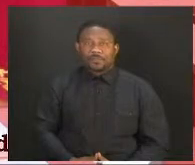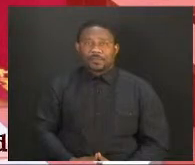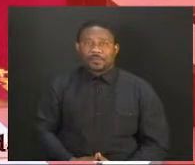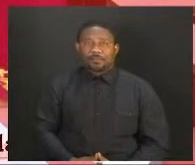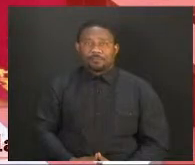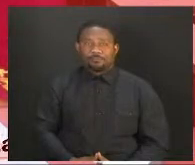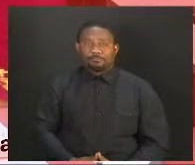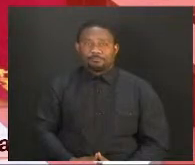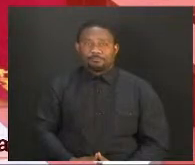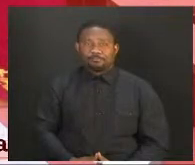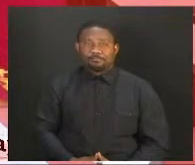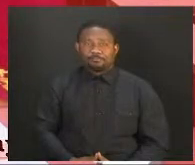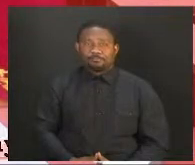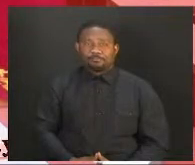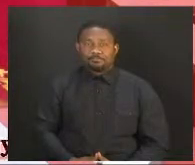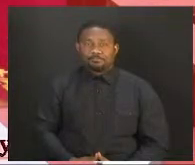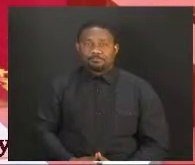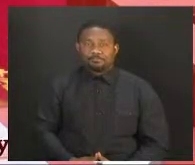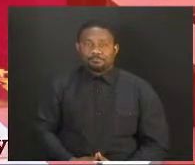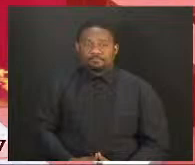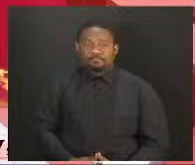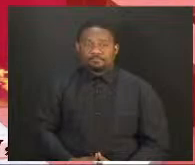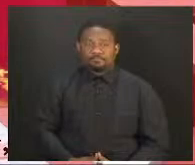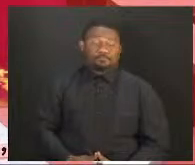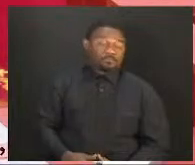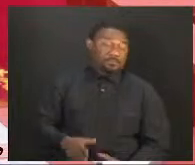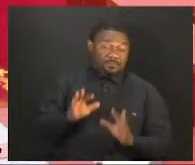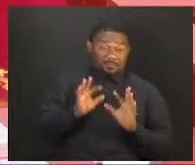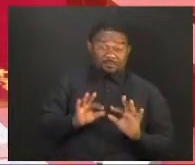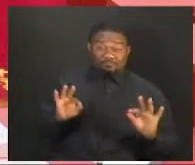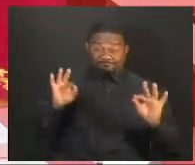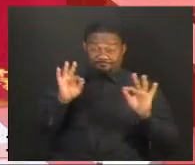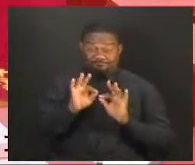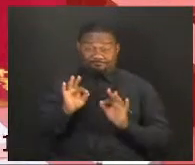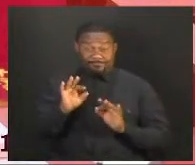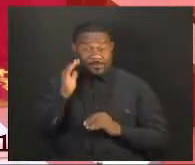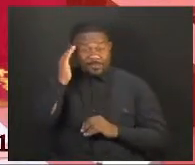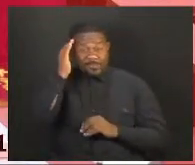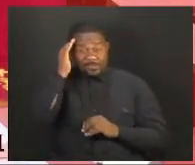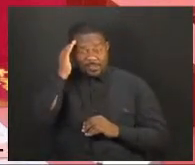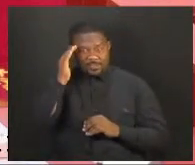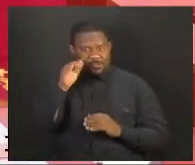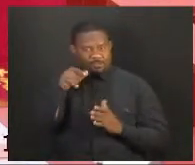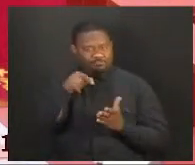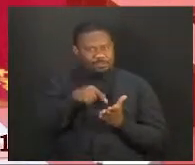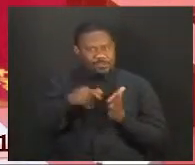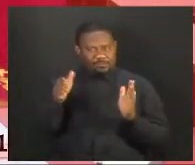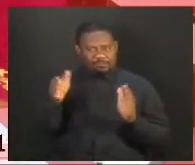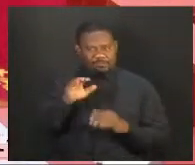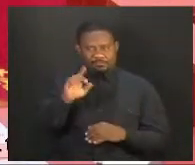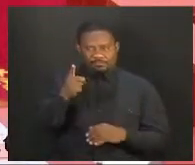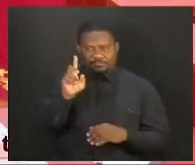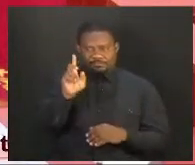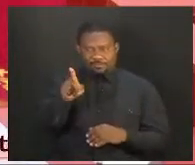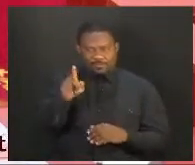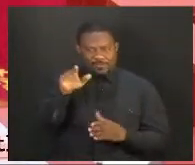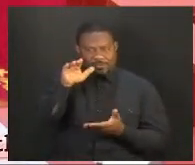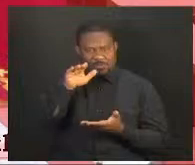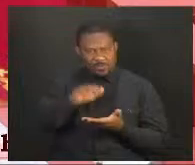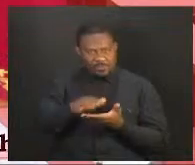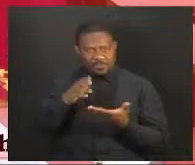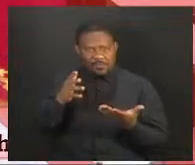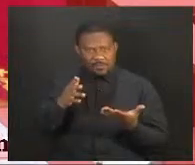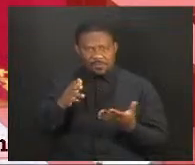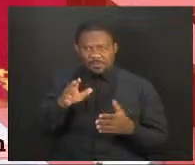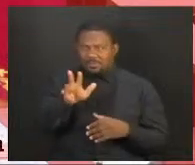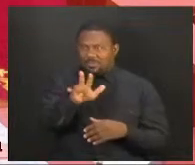Right Honorable Speaker, it is instructive to note that the debt to GDP that has reduced is as a result of